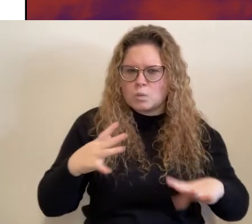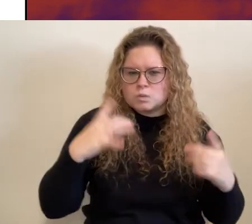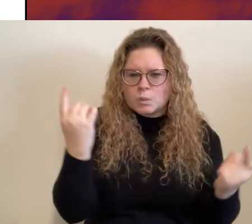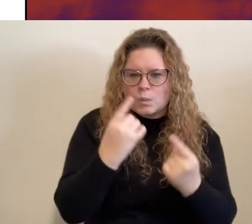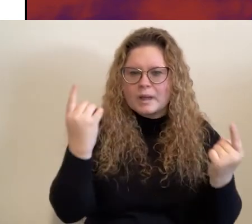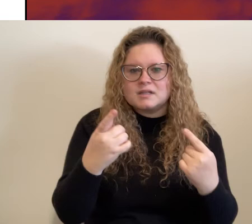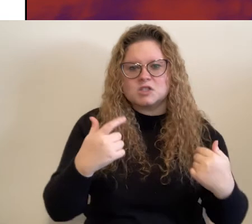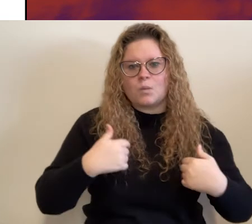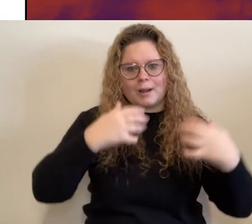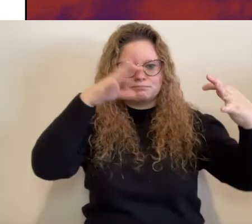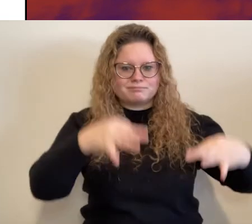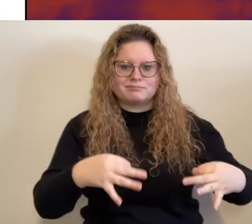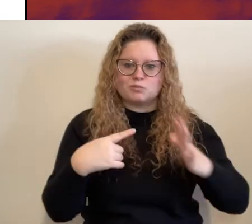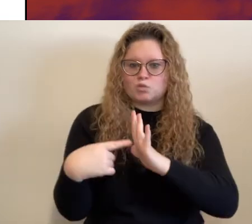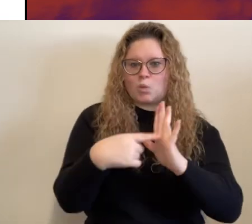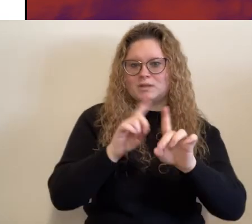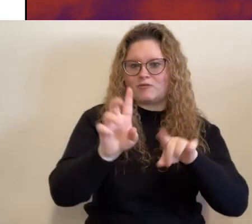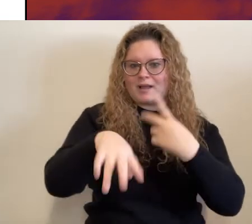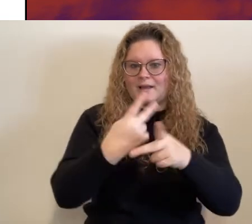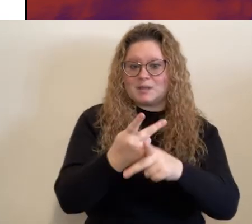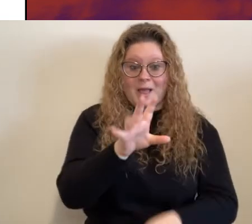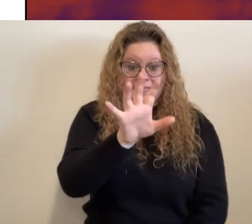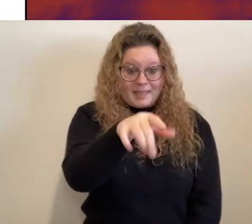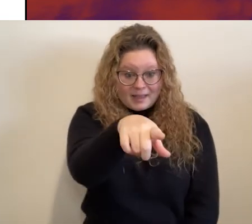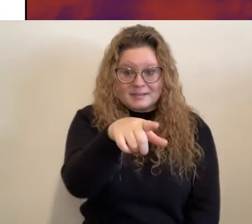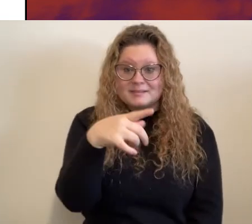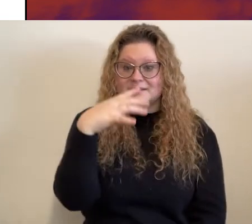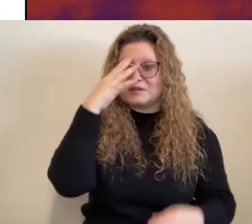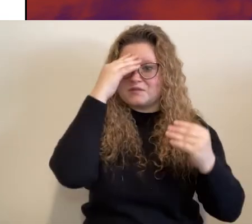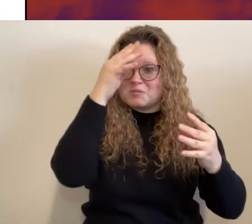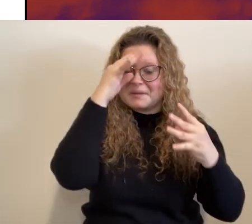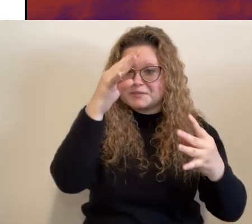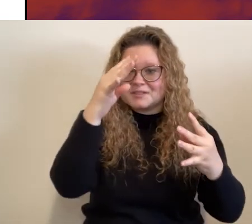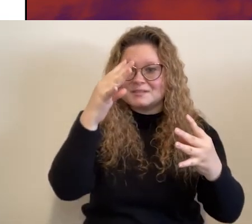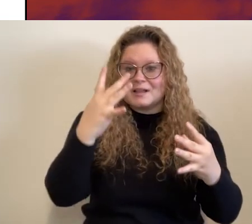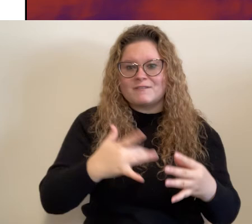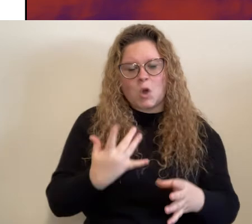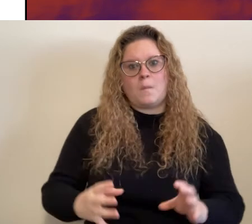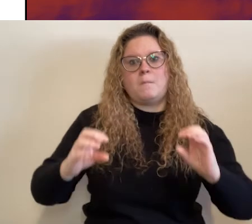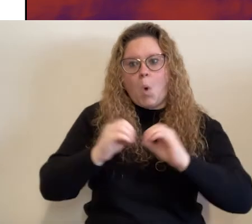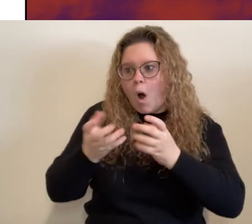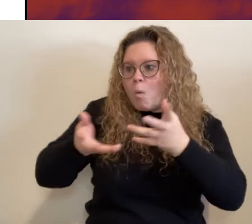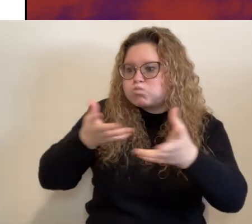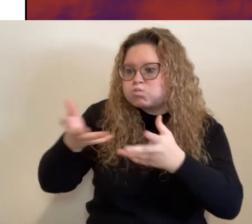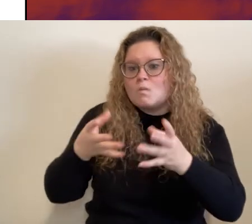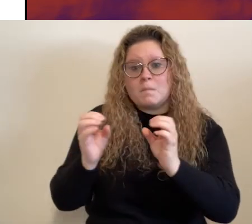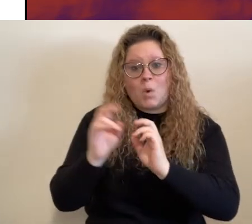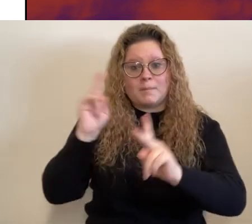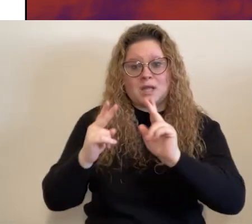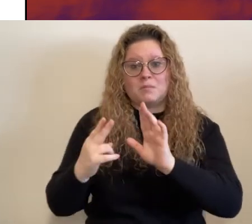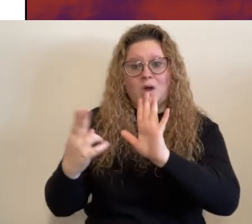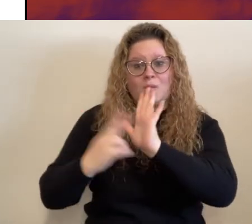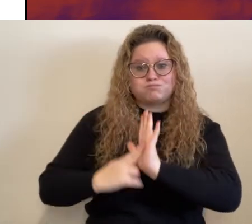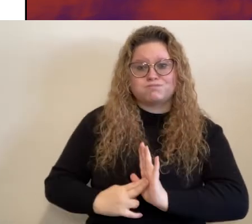But that content alone, that increased my engagement by I don't even know, it was insane. There's a